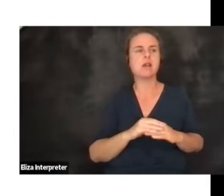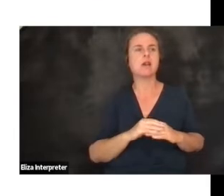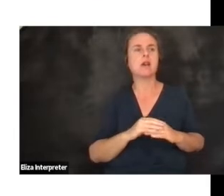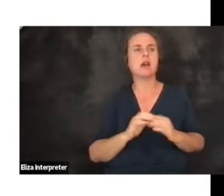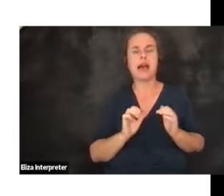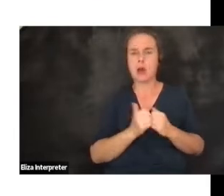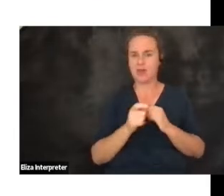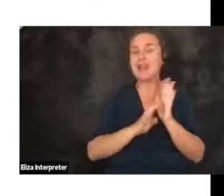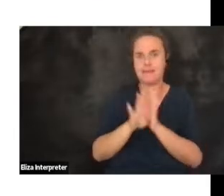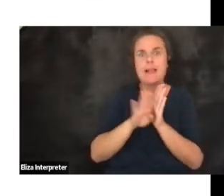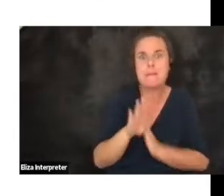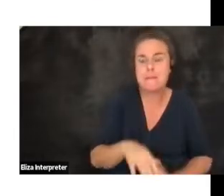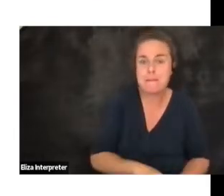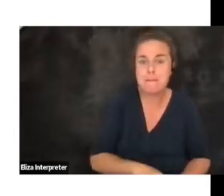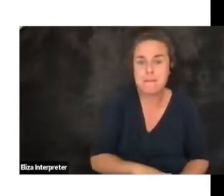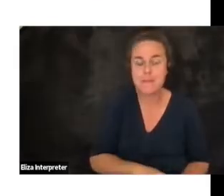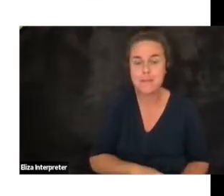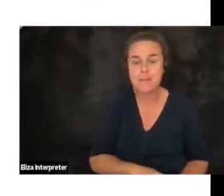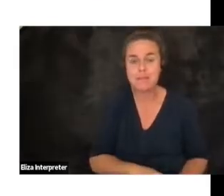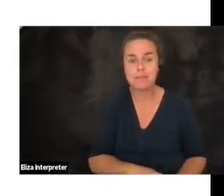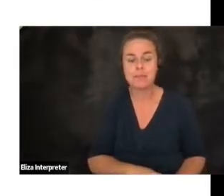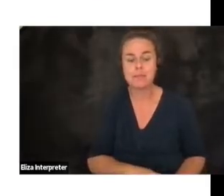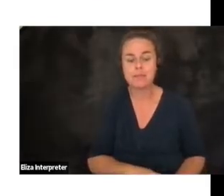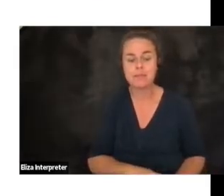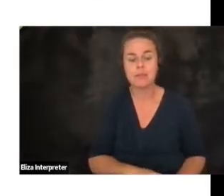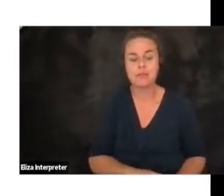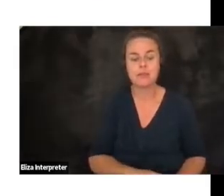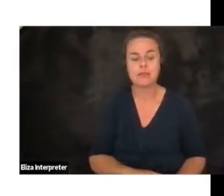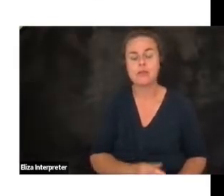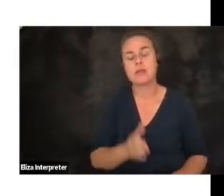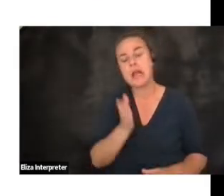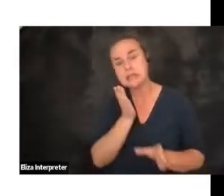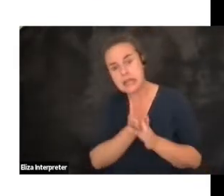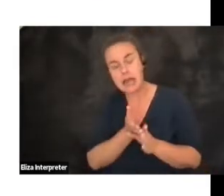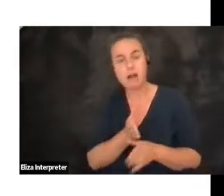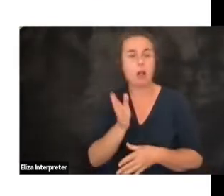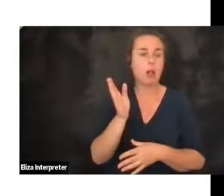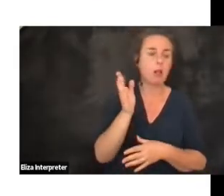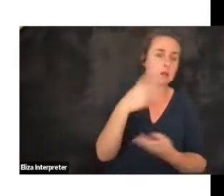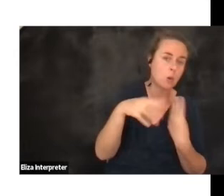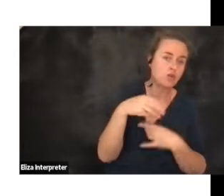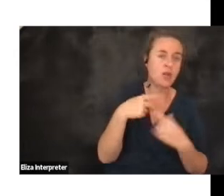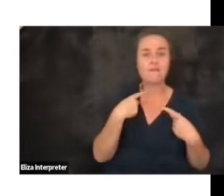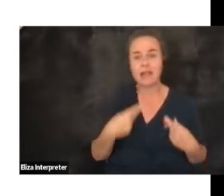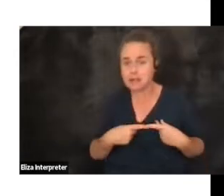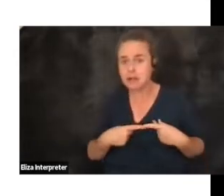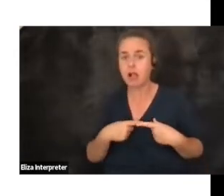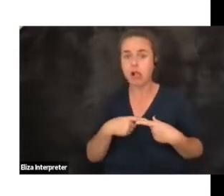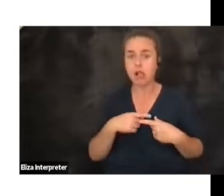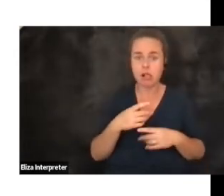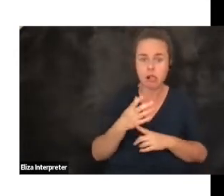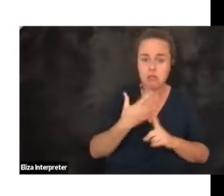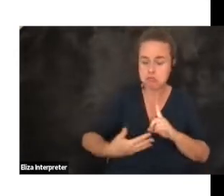they develop in their psychosocial and physical realms. The second